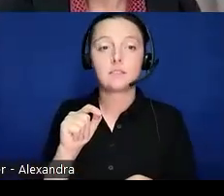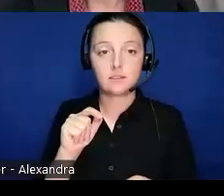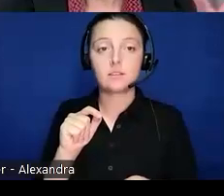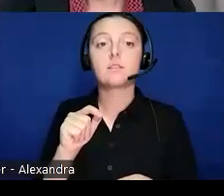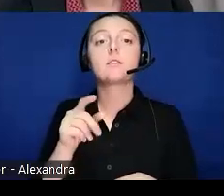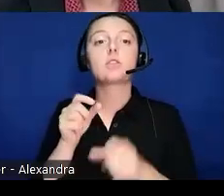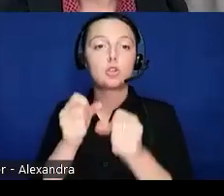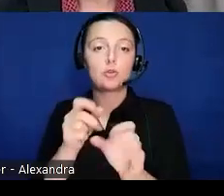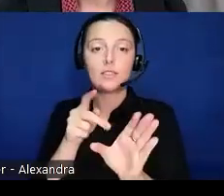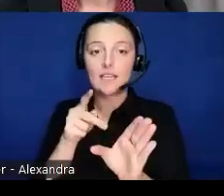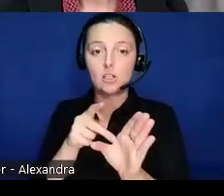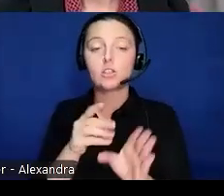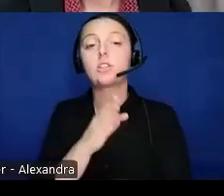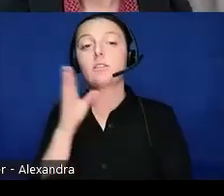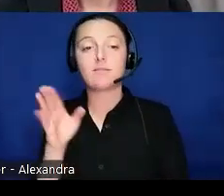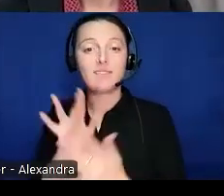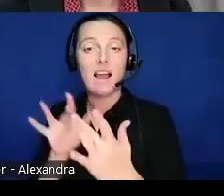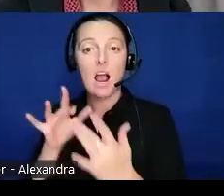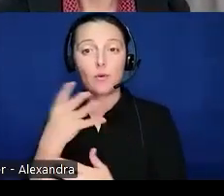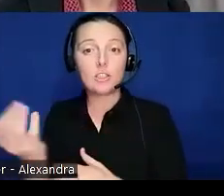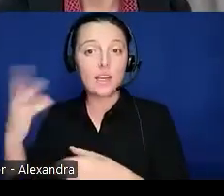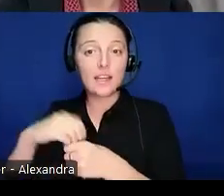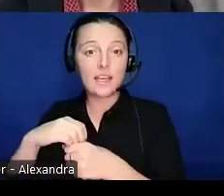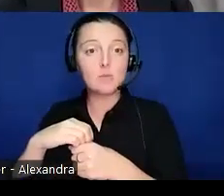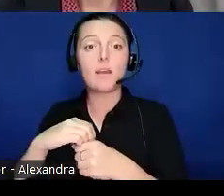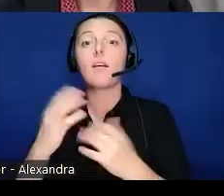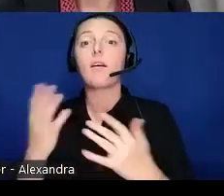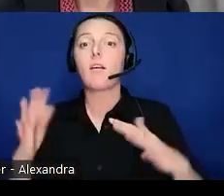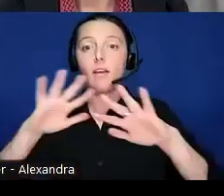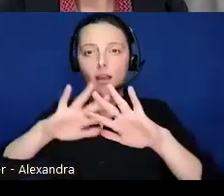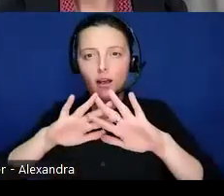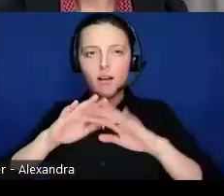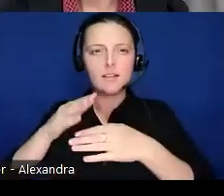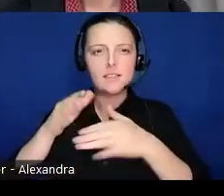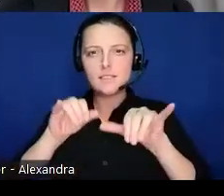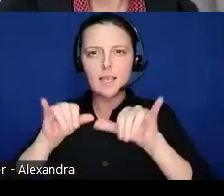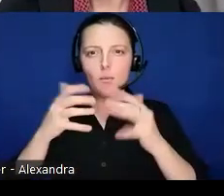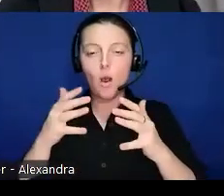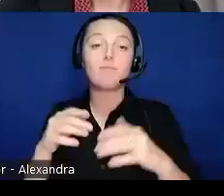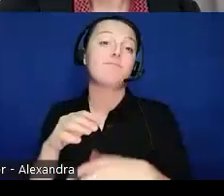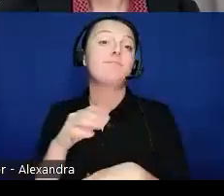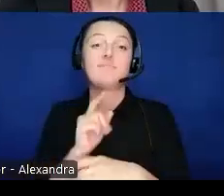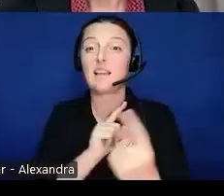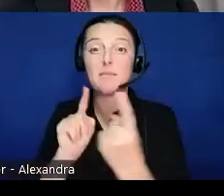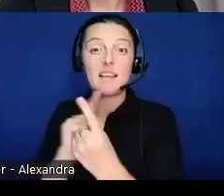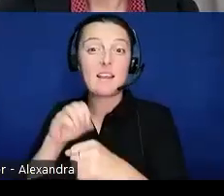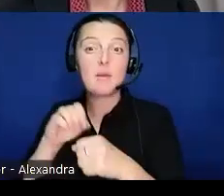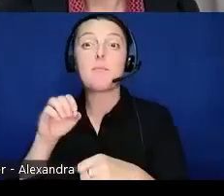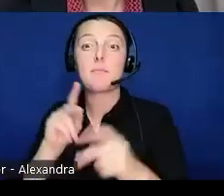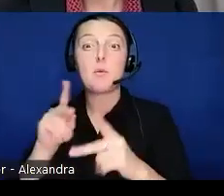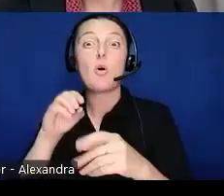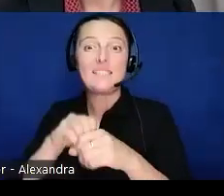engagement all have in common that these models are meeting people where they are at in the community, engaging people who may